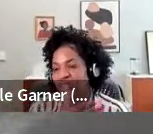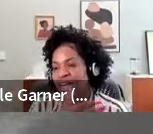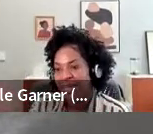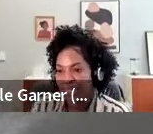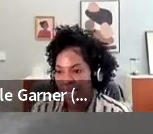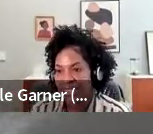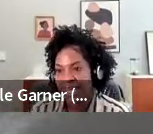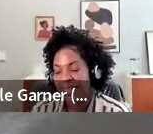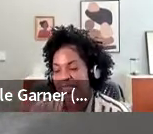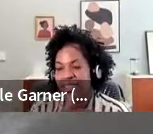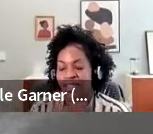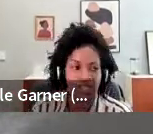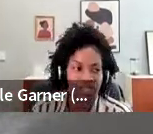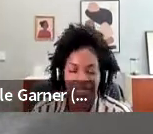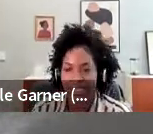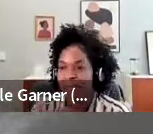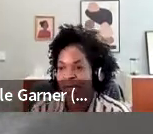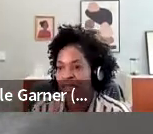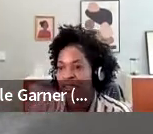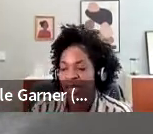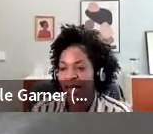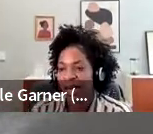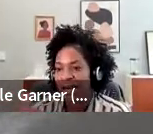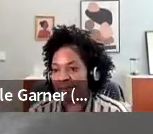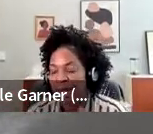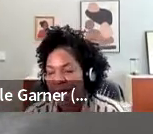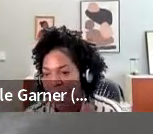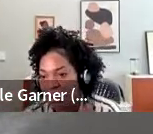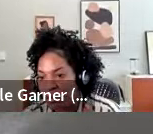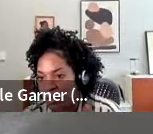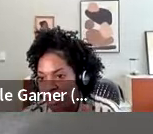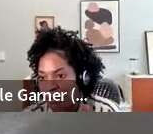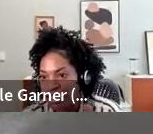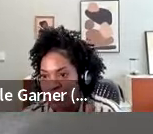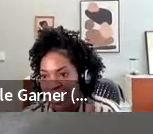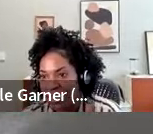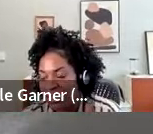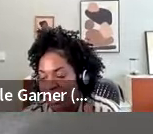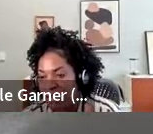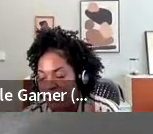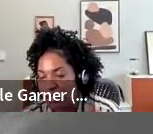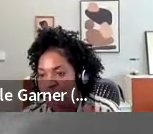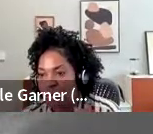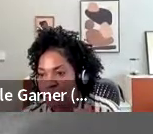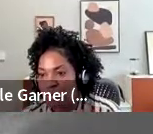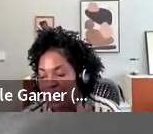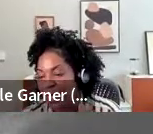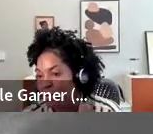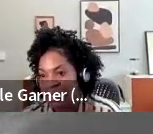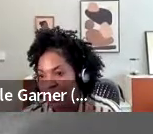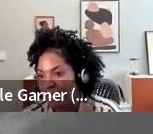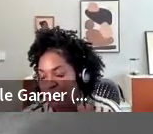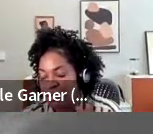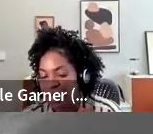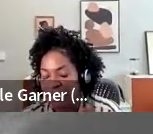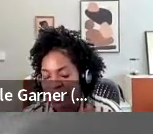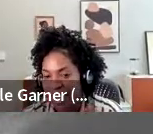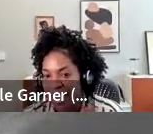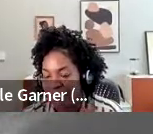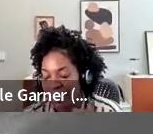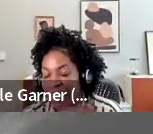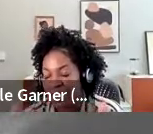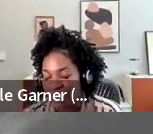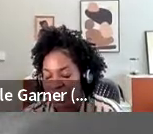the information on how to contact the center and email, I'll make sure that gets out to the group, and would love